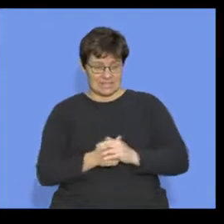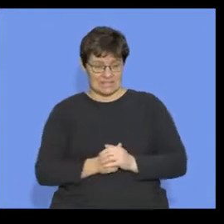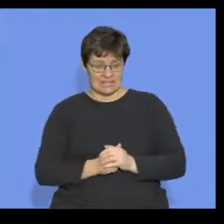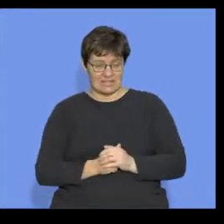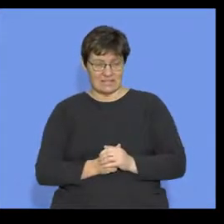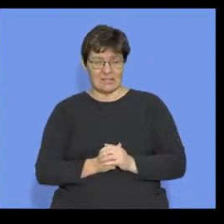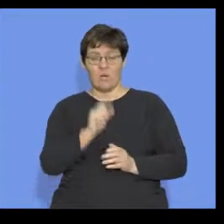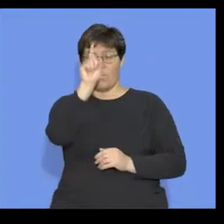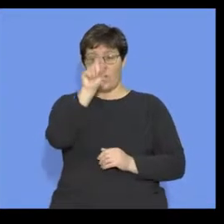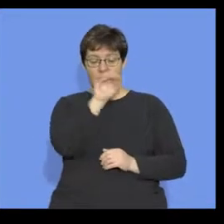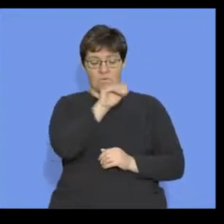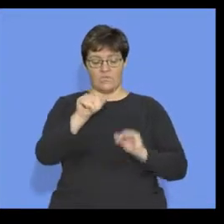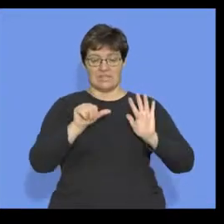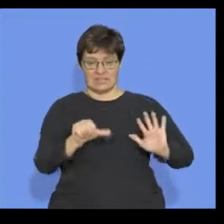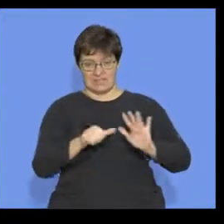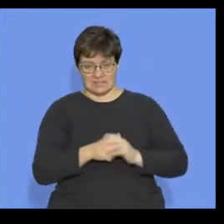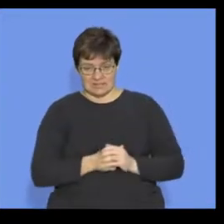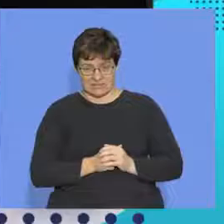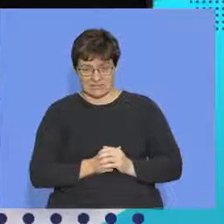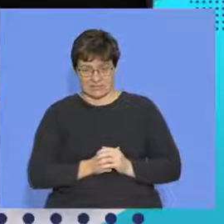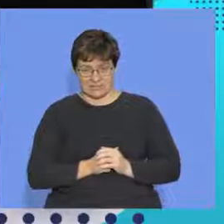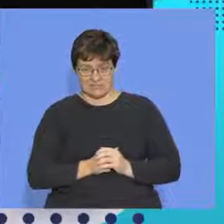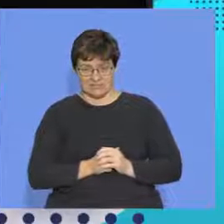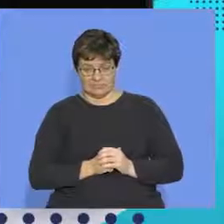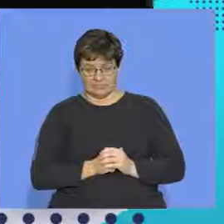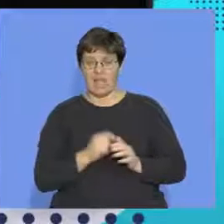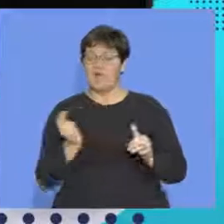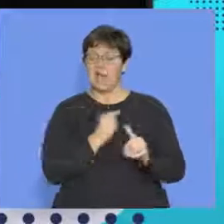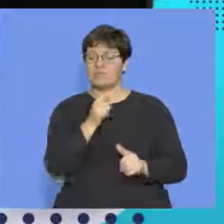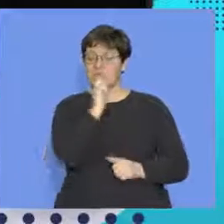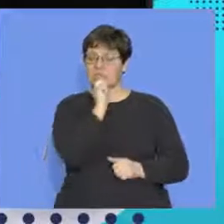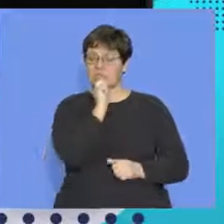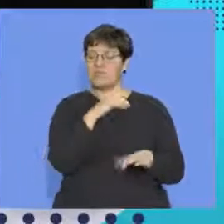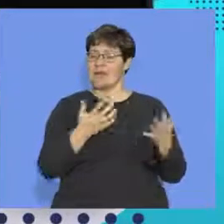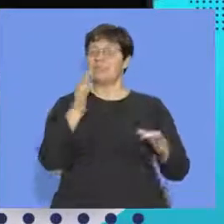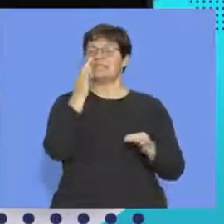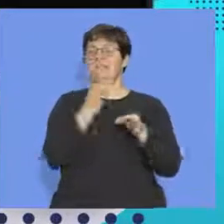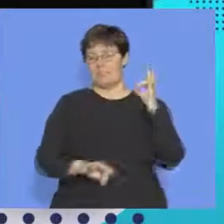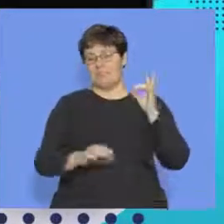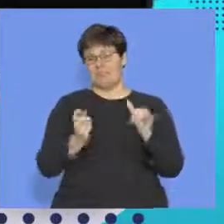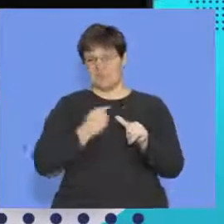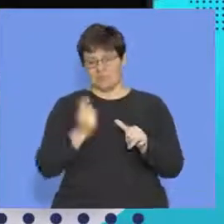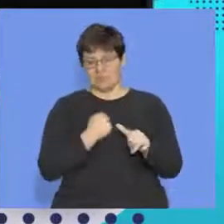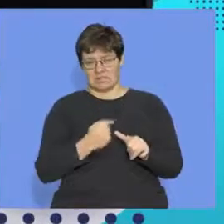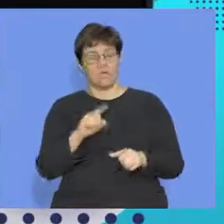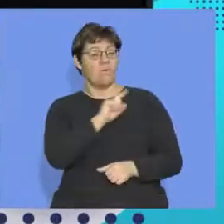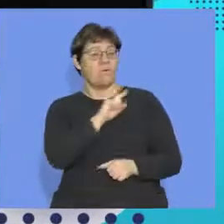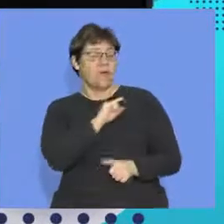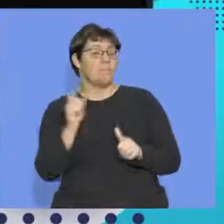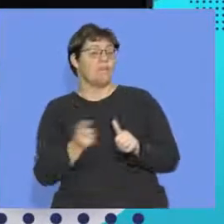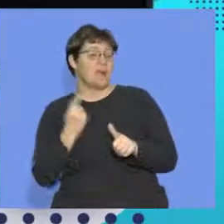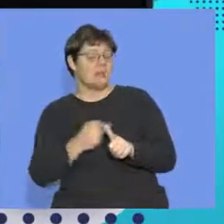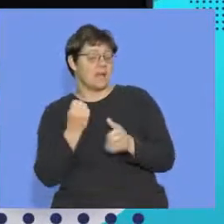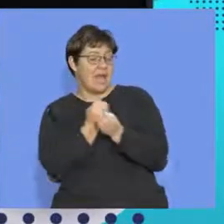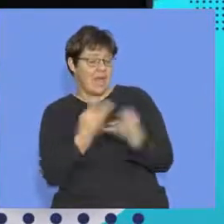6. It will be 1 over 6. So we have used counting, but a simple counting, because I can